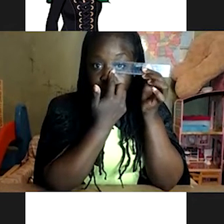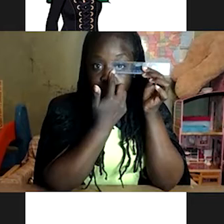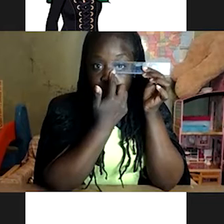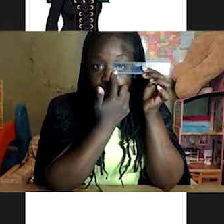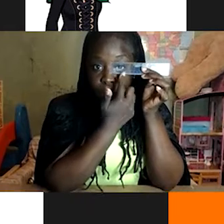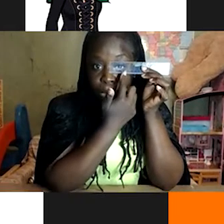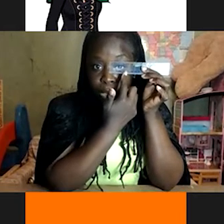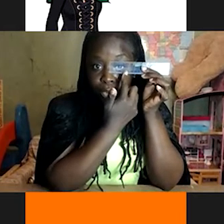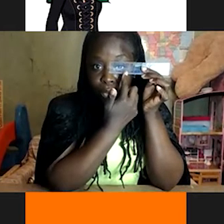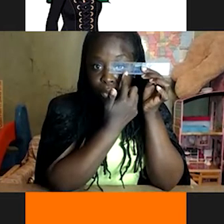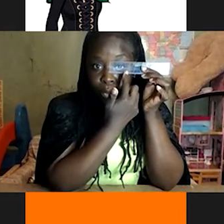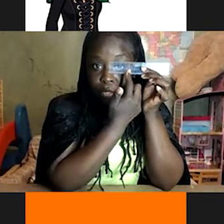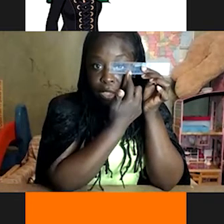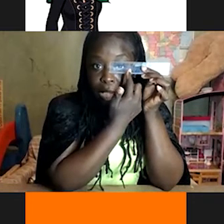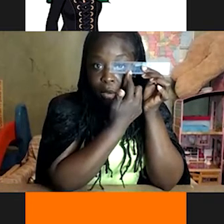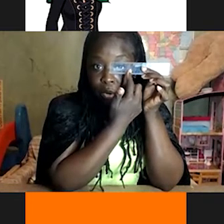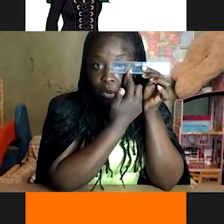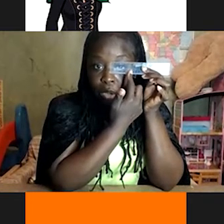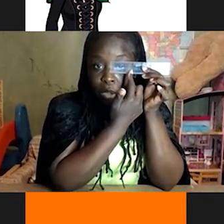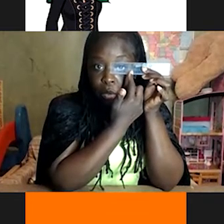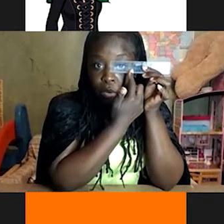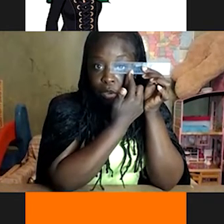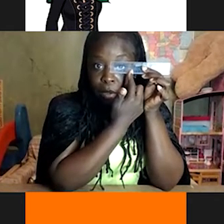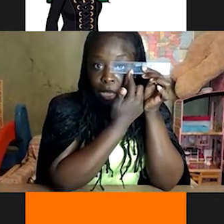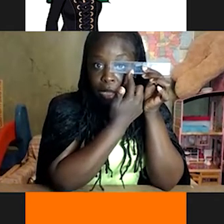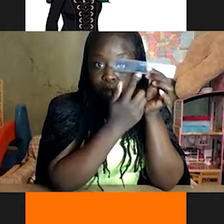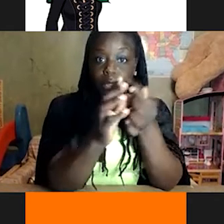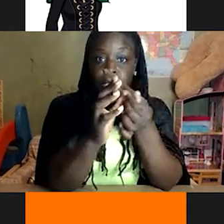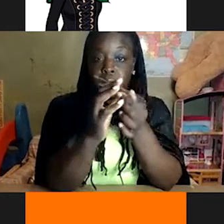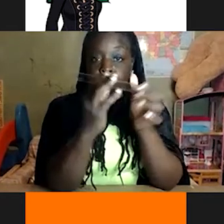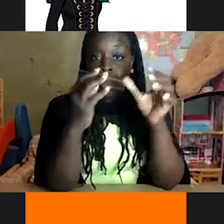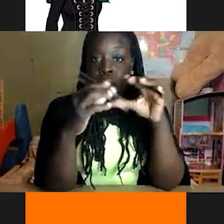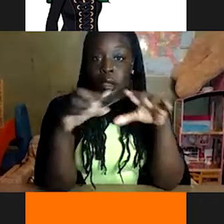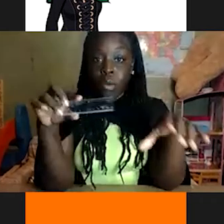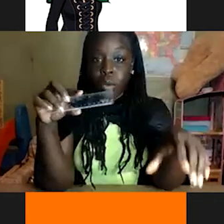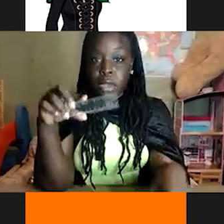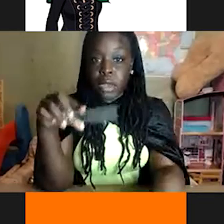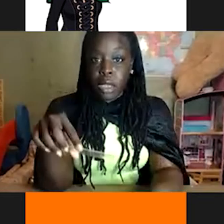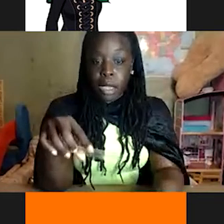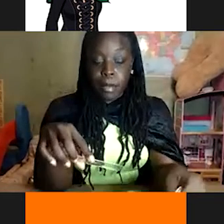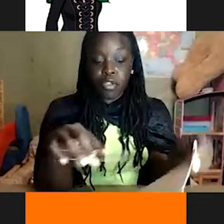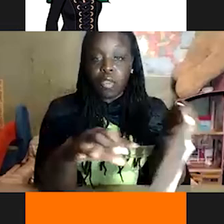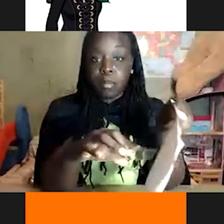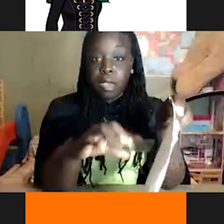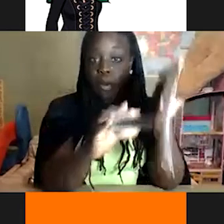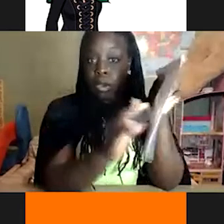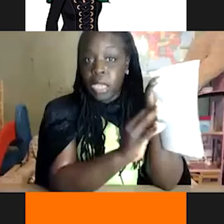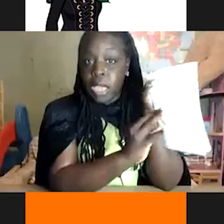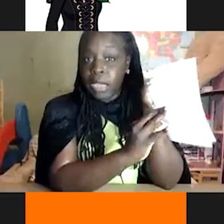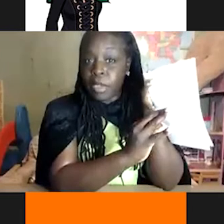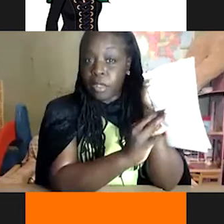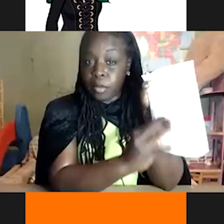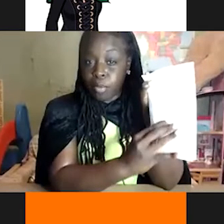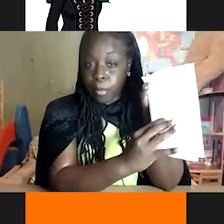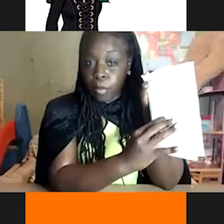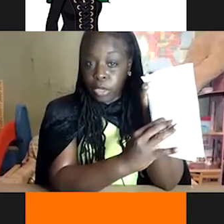here, all the way to the outer corner of my eye, so that when I measure on the paper, I